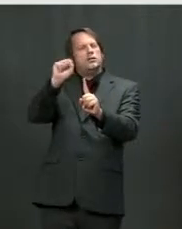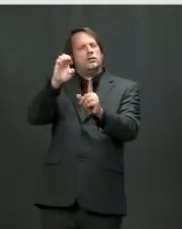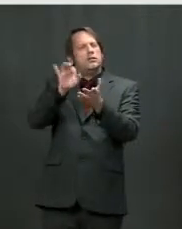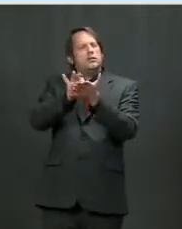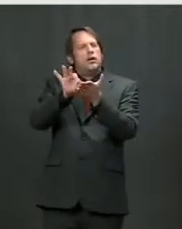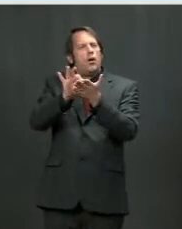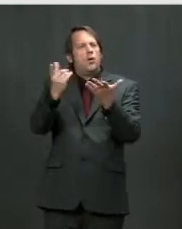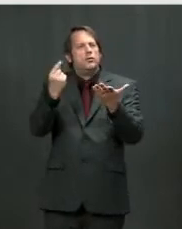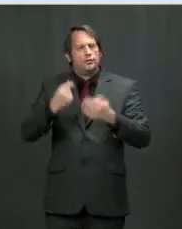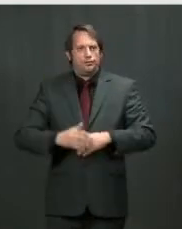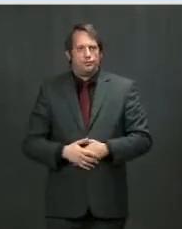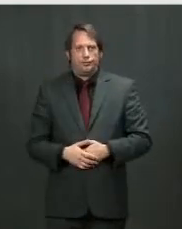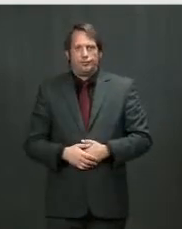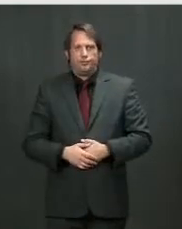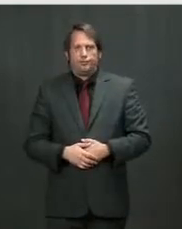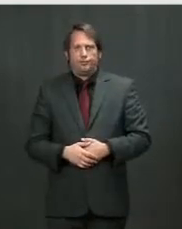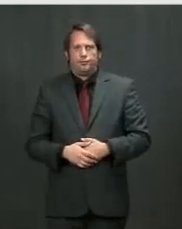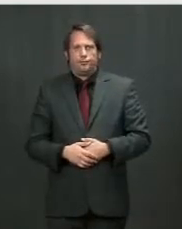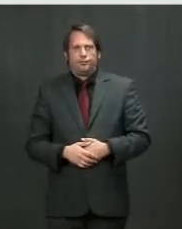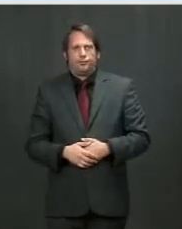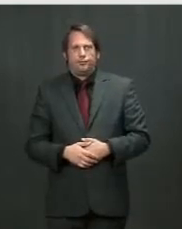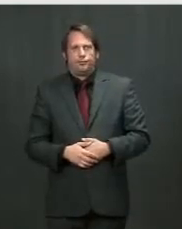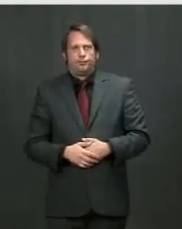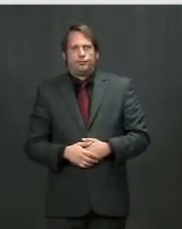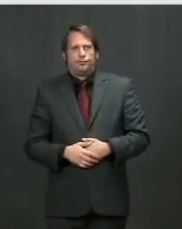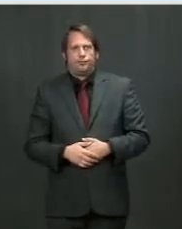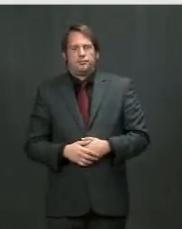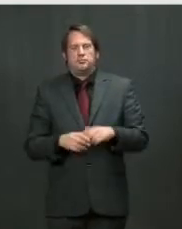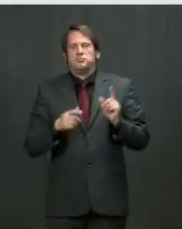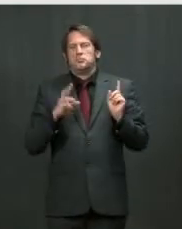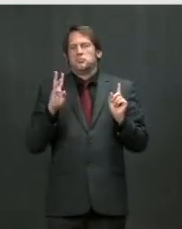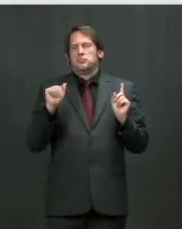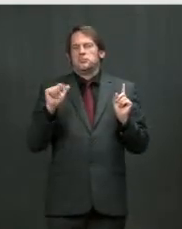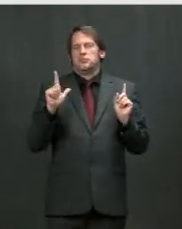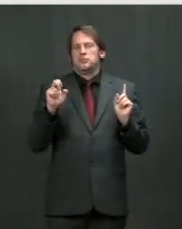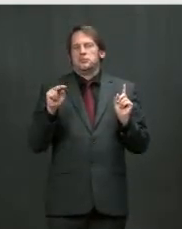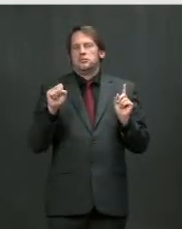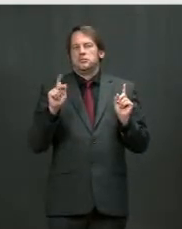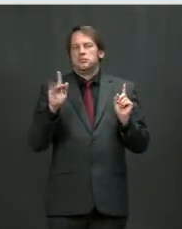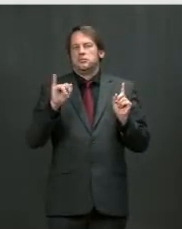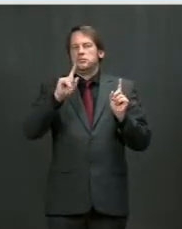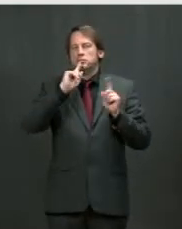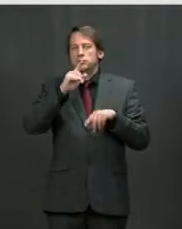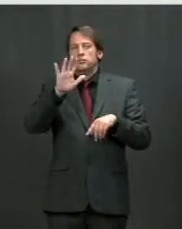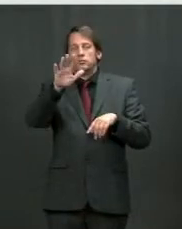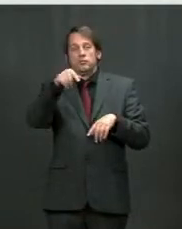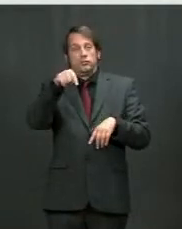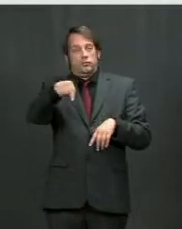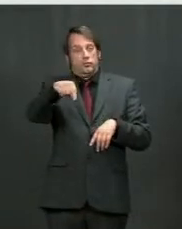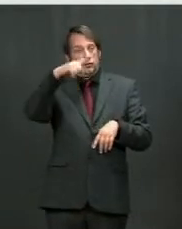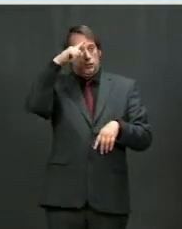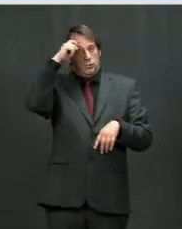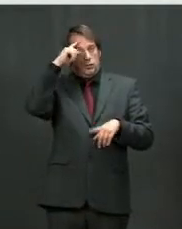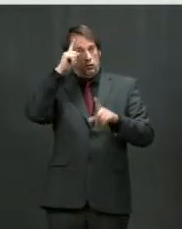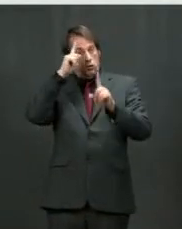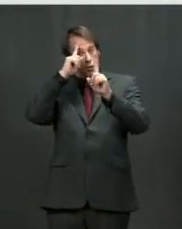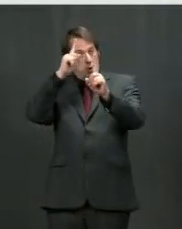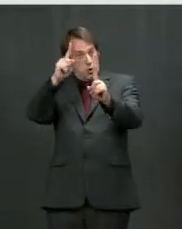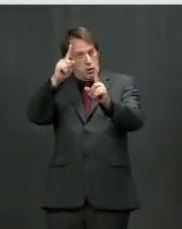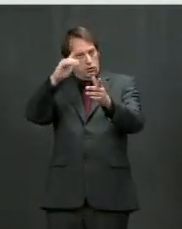think Dr. Fauci over the summer had been talking about case counts below 10,000, below 5,000. We're at 62,000